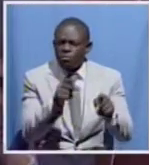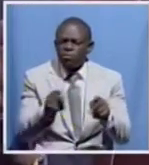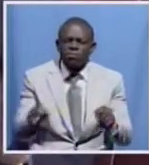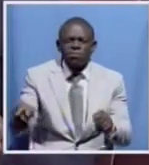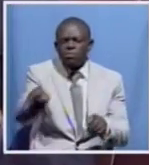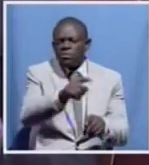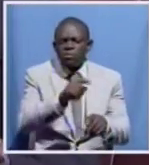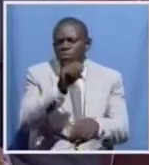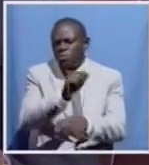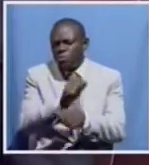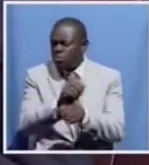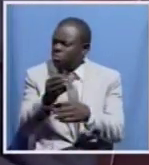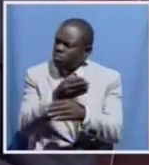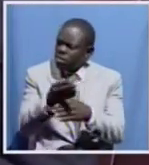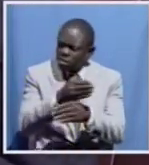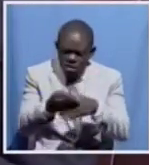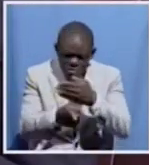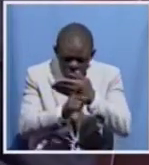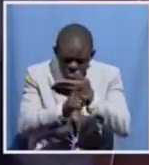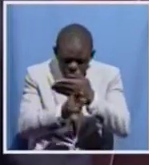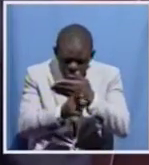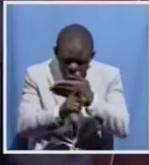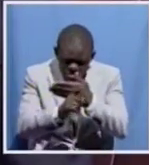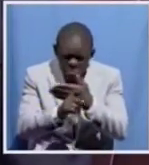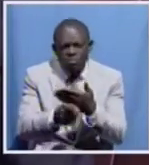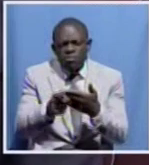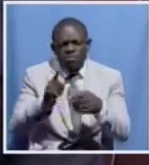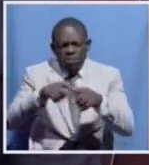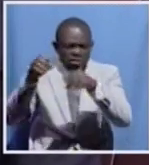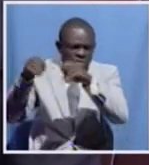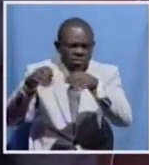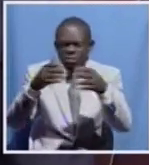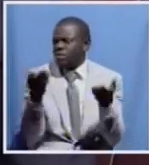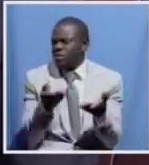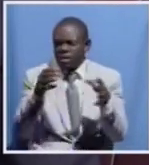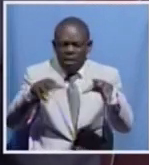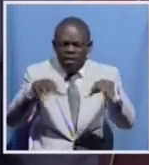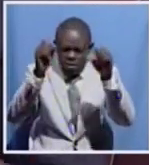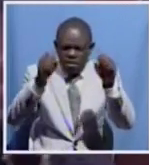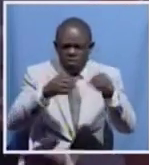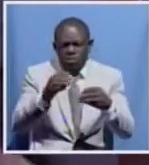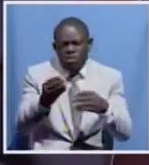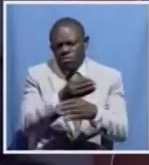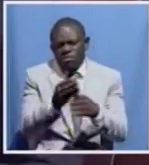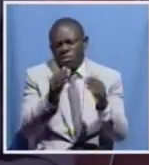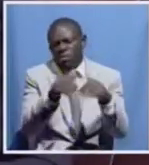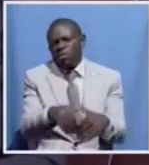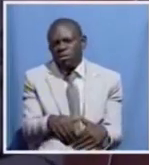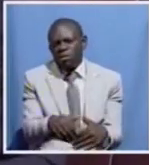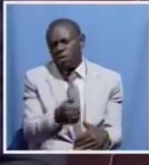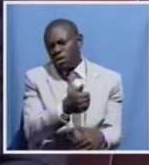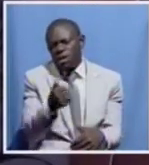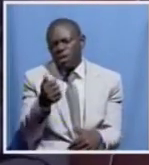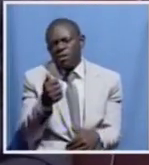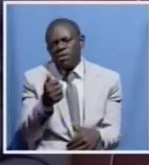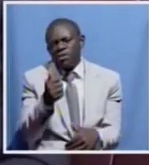because there is long hours of power shortages. I recall the President talking about Sarah, the saloon